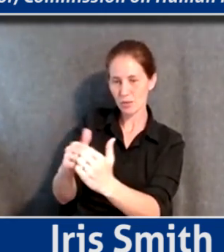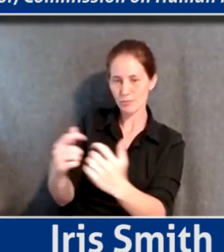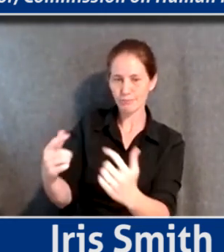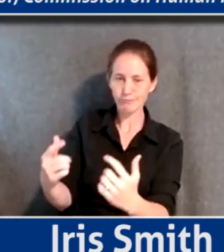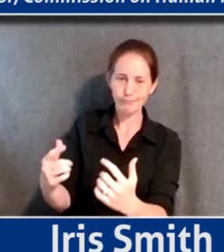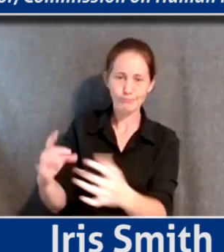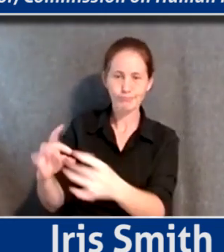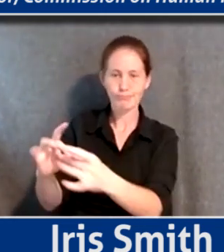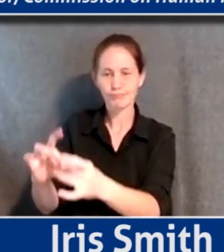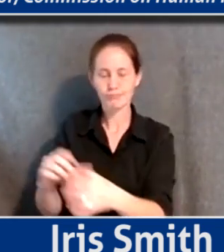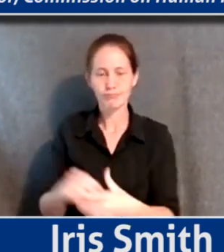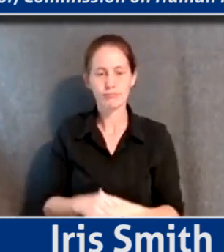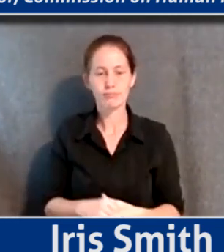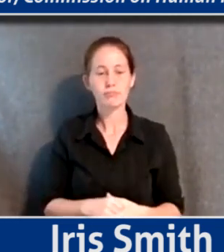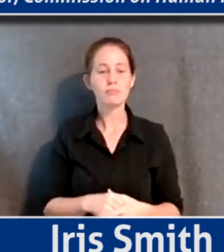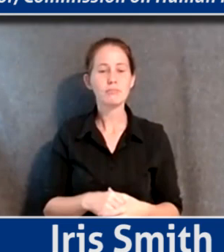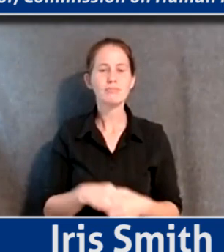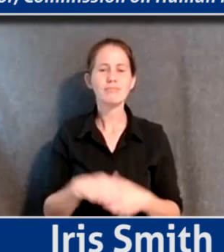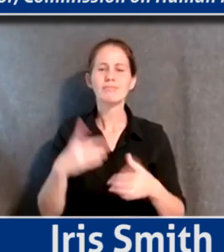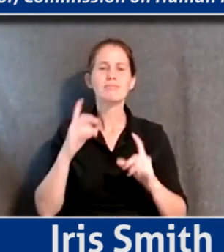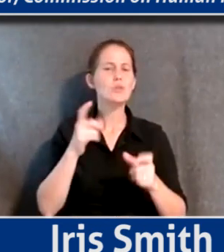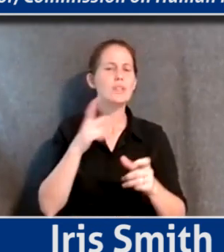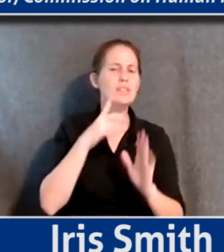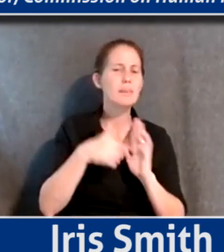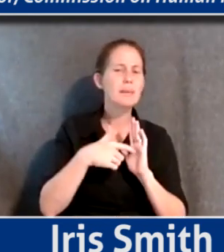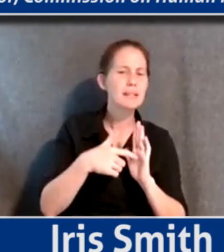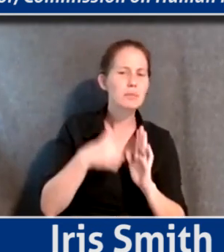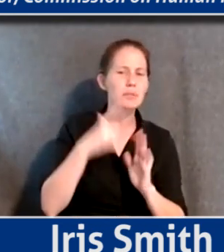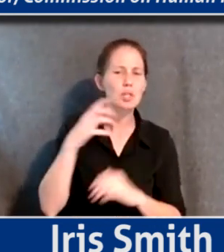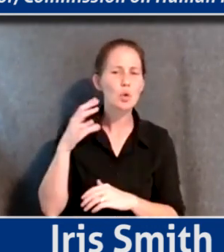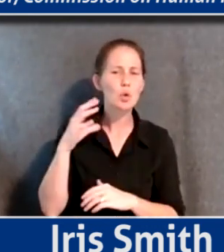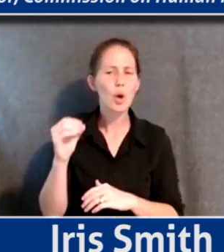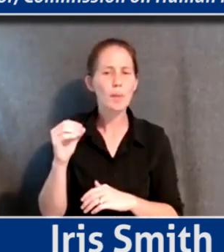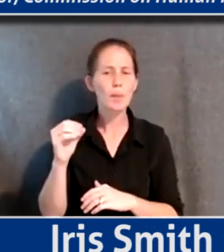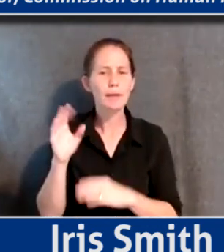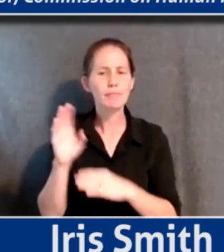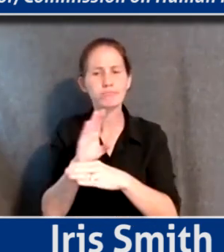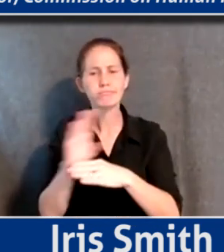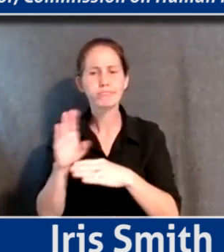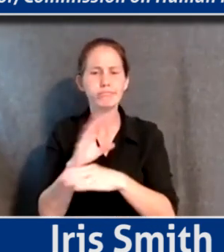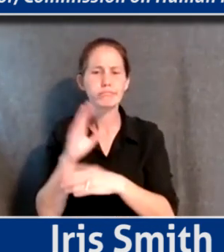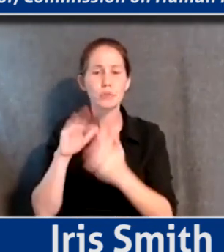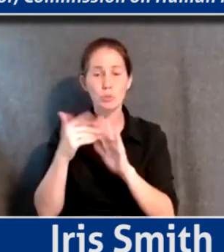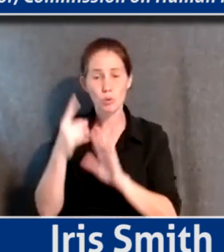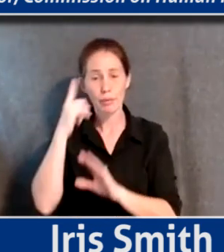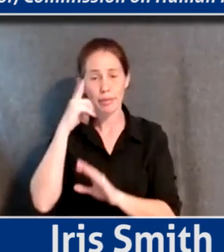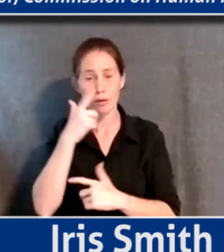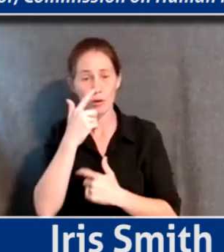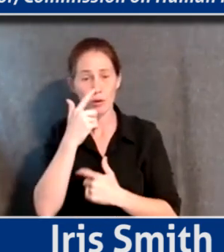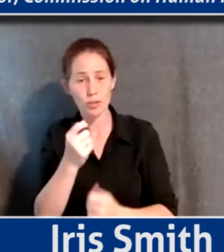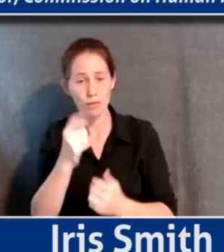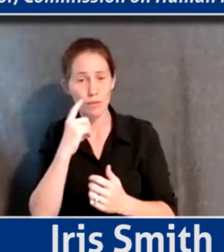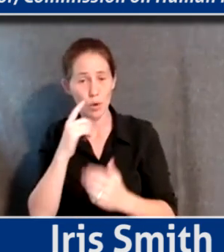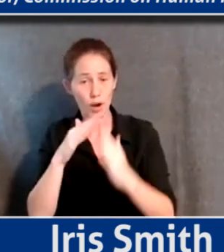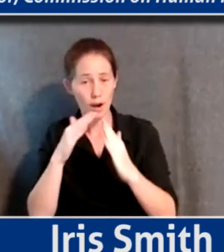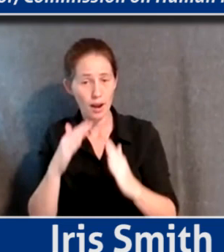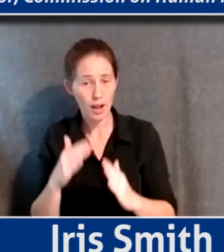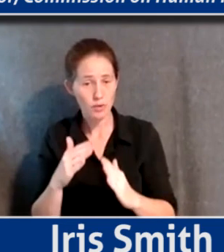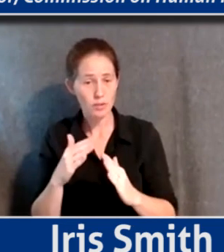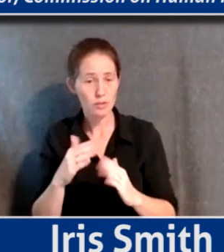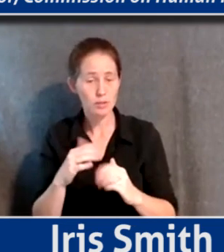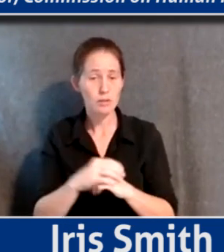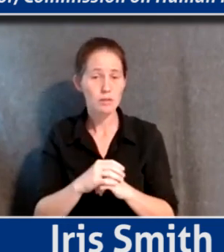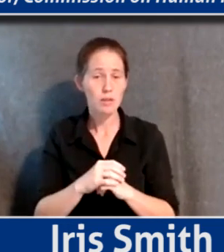Can give us some, some examples and like the corporate community that you've seen that you think are interesting for how some folks have approached it?